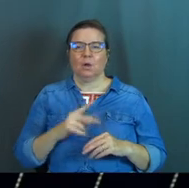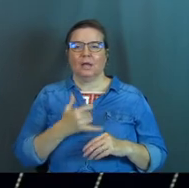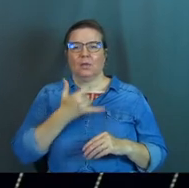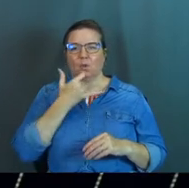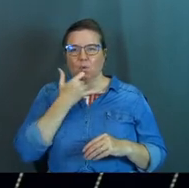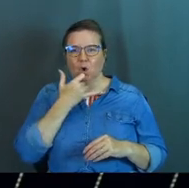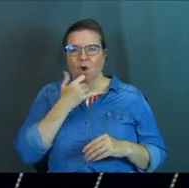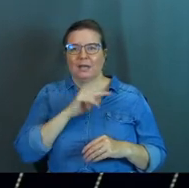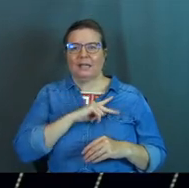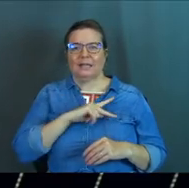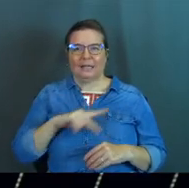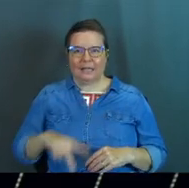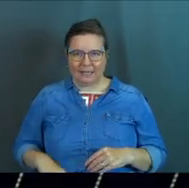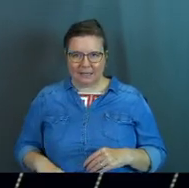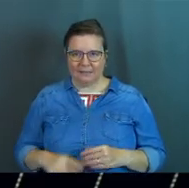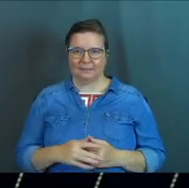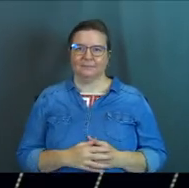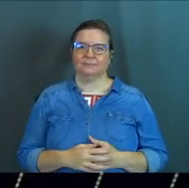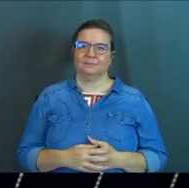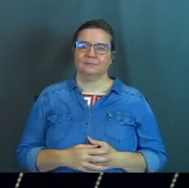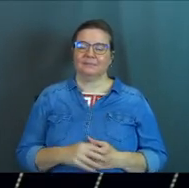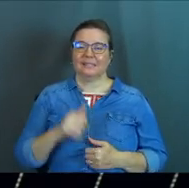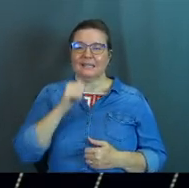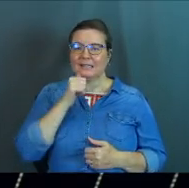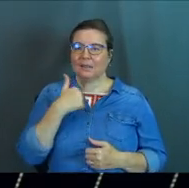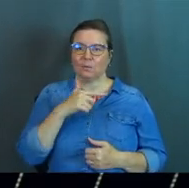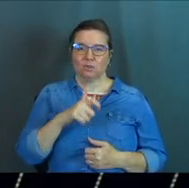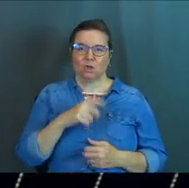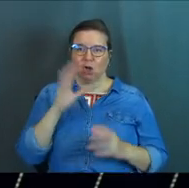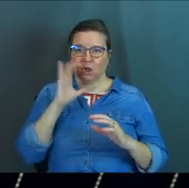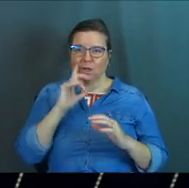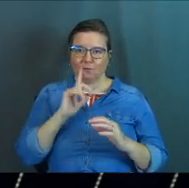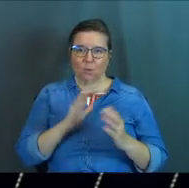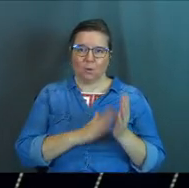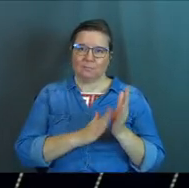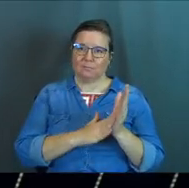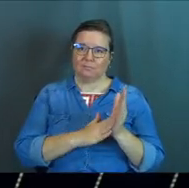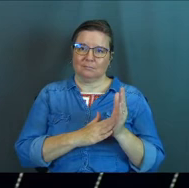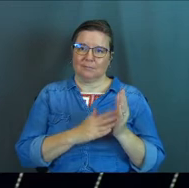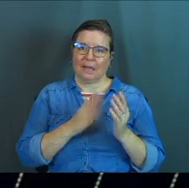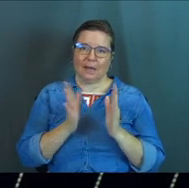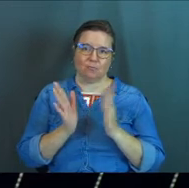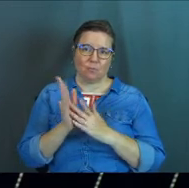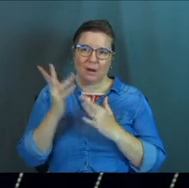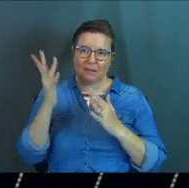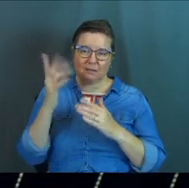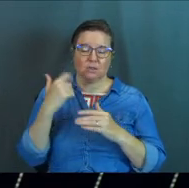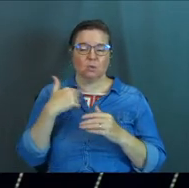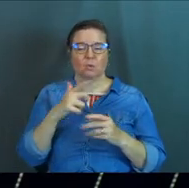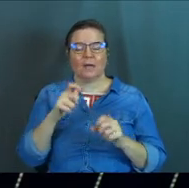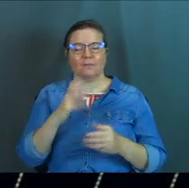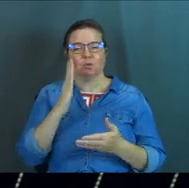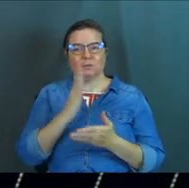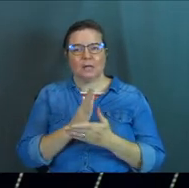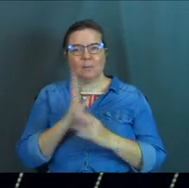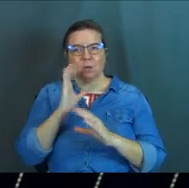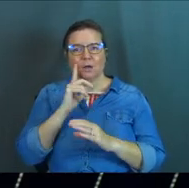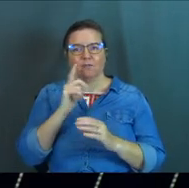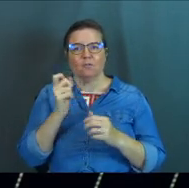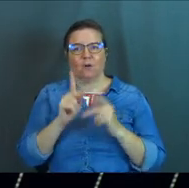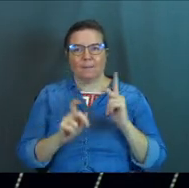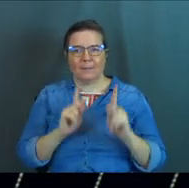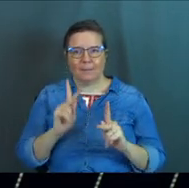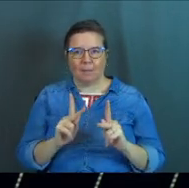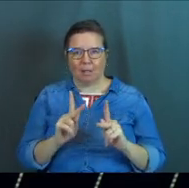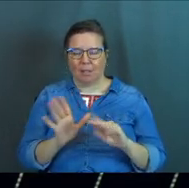at the wrong king. It's not that we shouldn't look for affirmation and praise. It's that we've got to stop looking for it